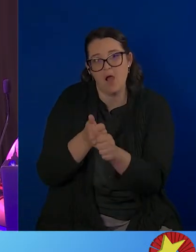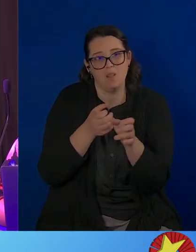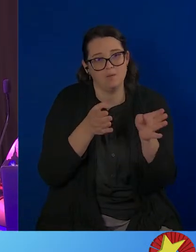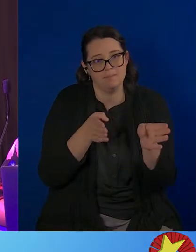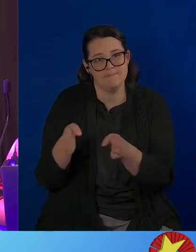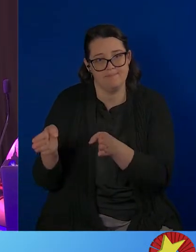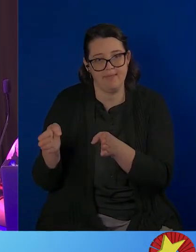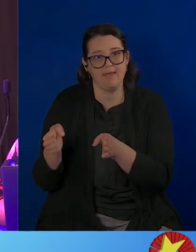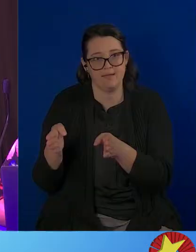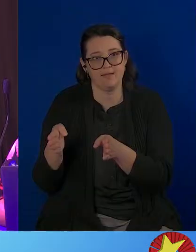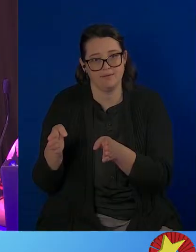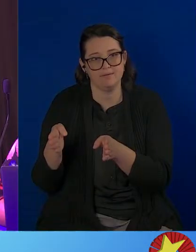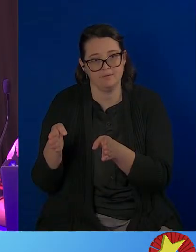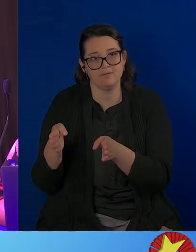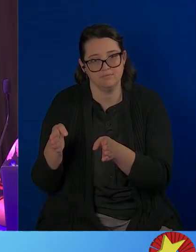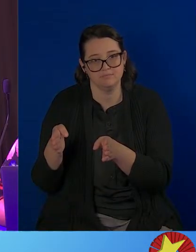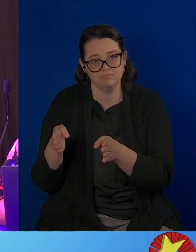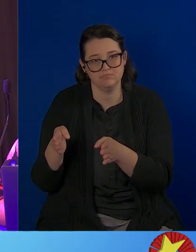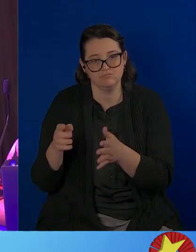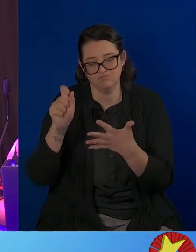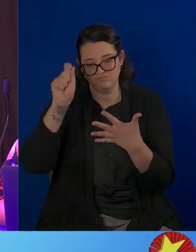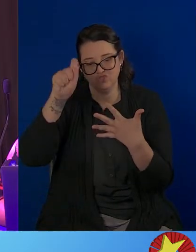what we planned on doing.